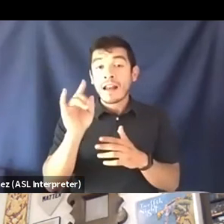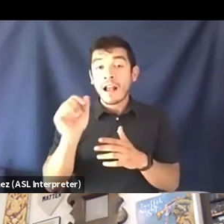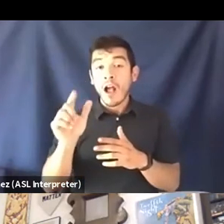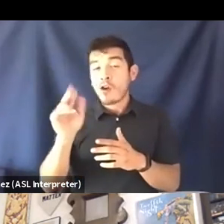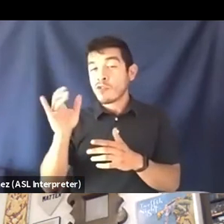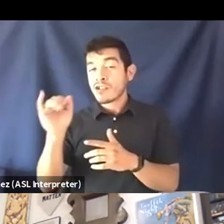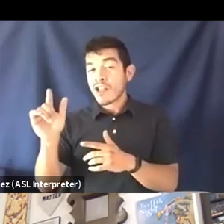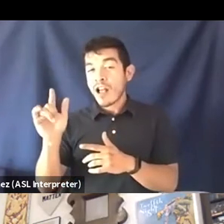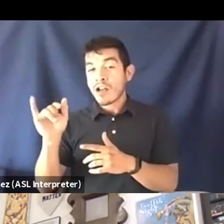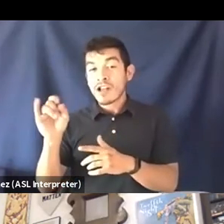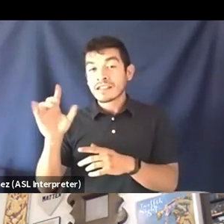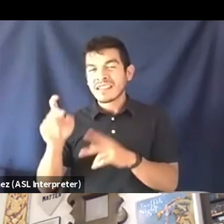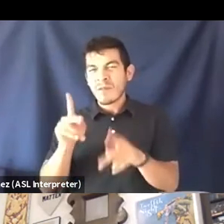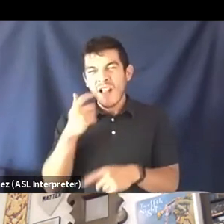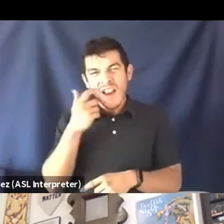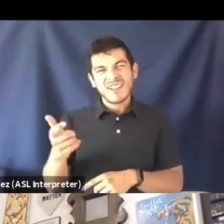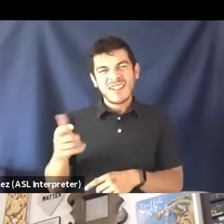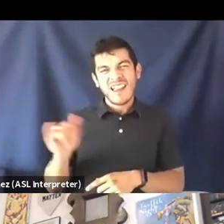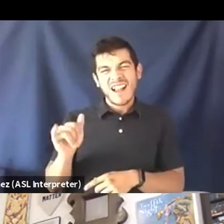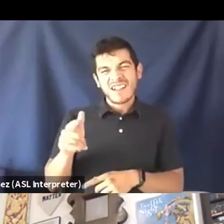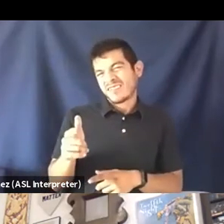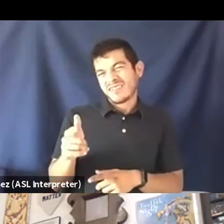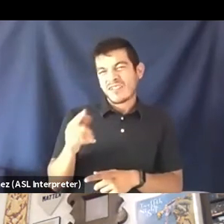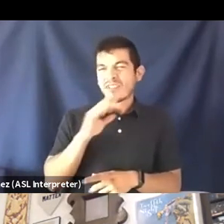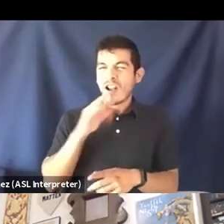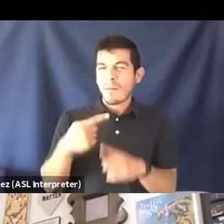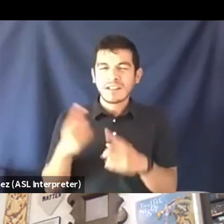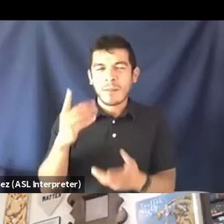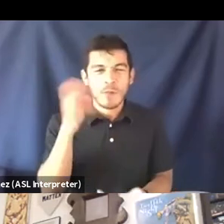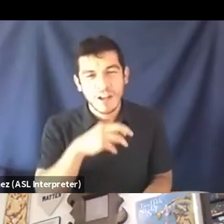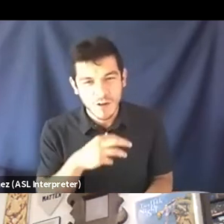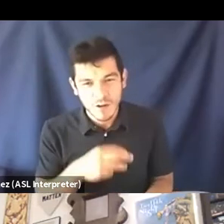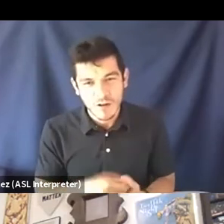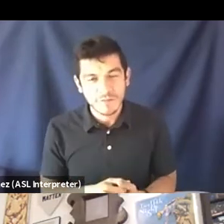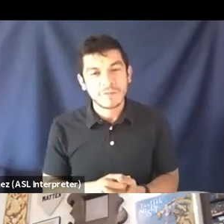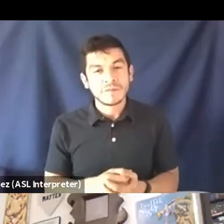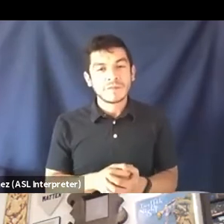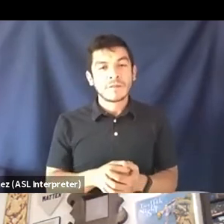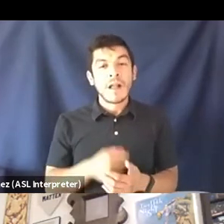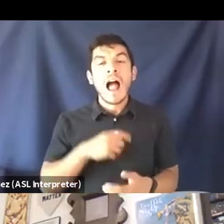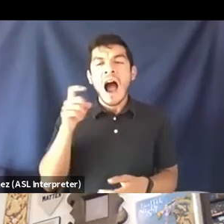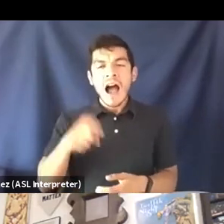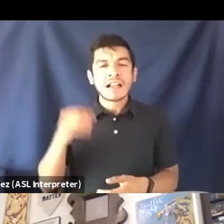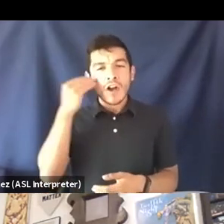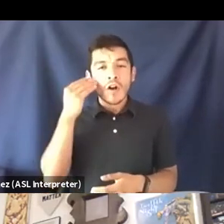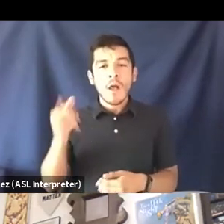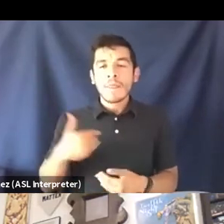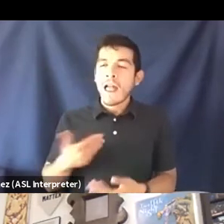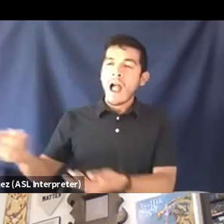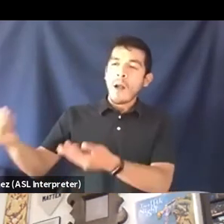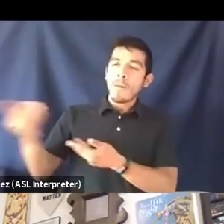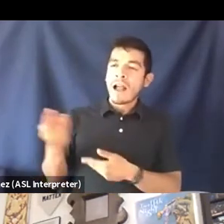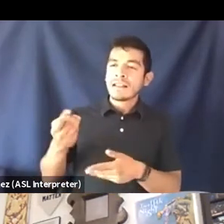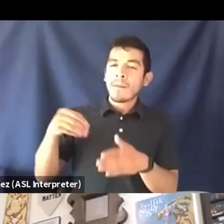at like you had three heads. And so, you know, I needed to know that I wasn't bringing someone into my organization